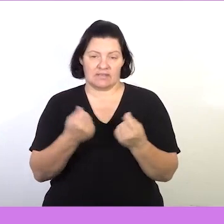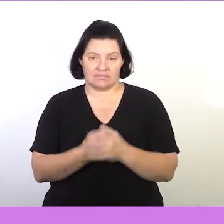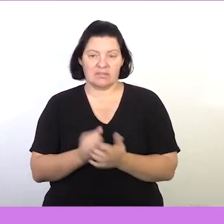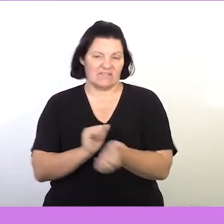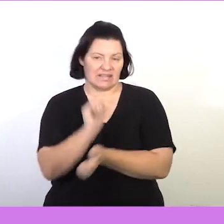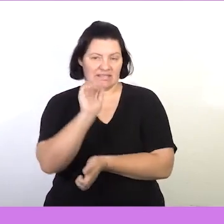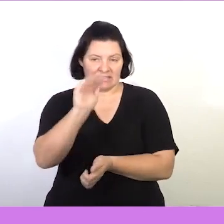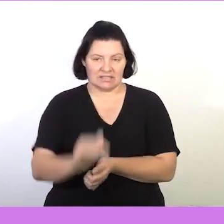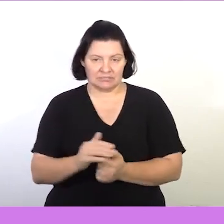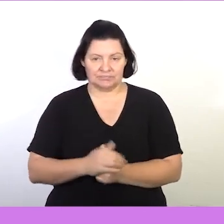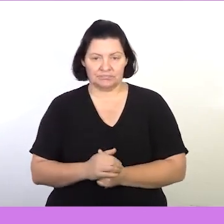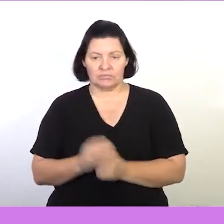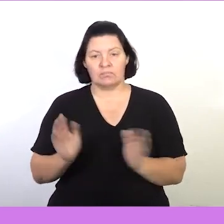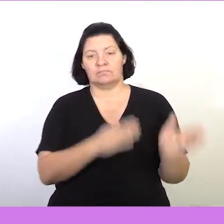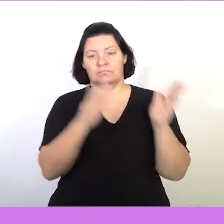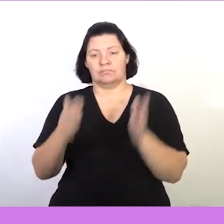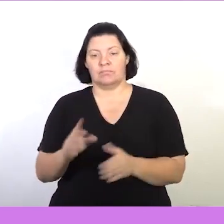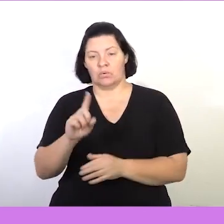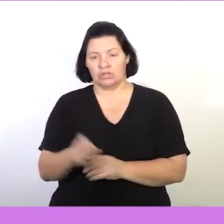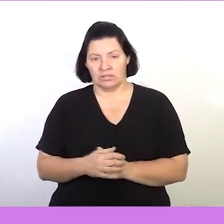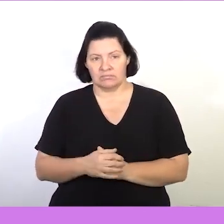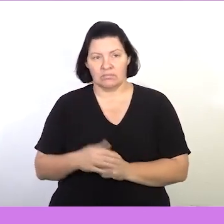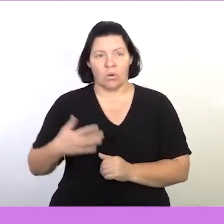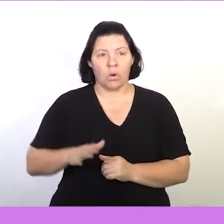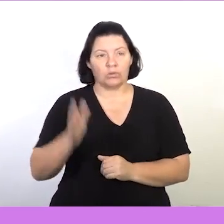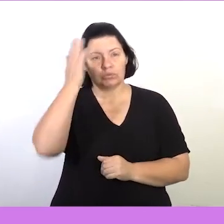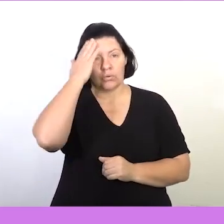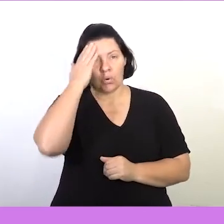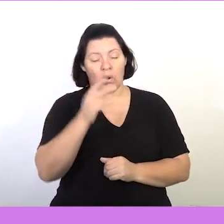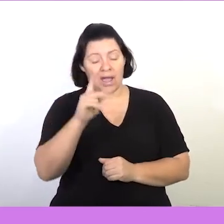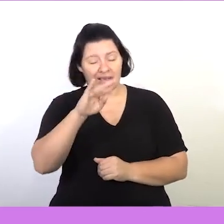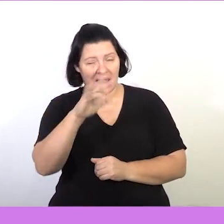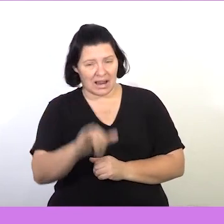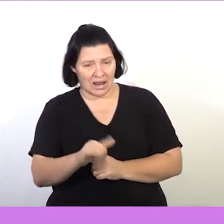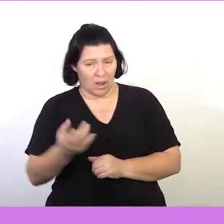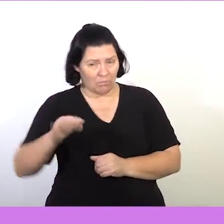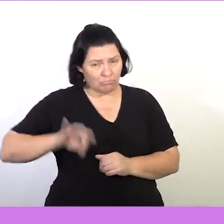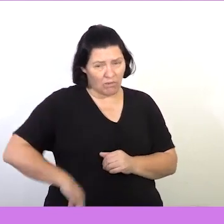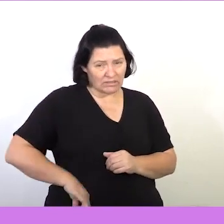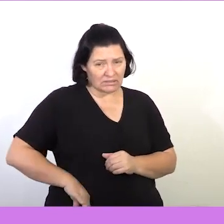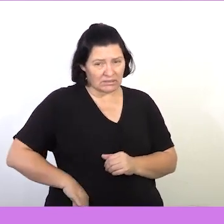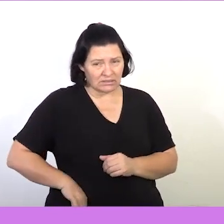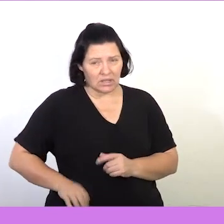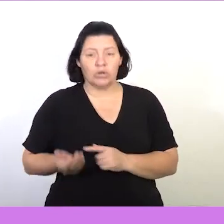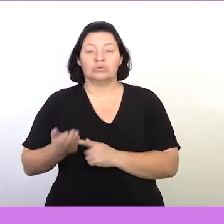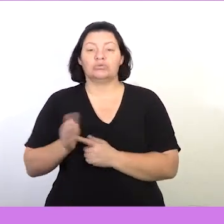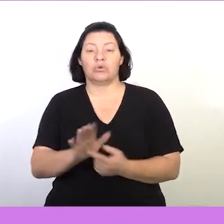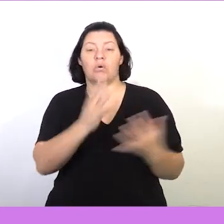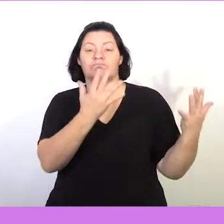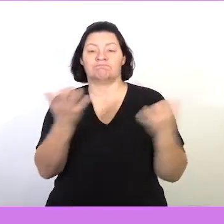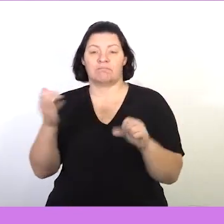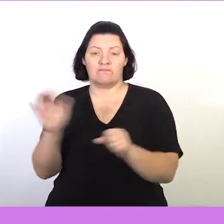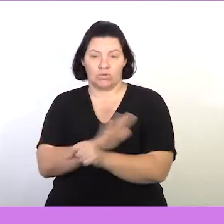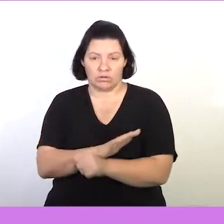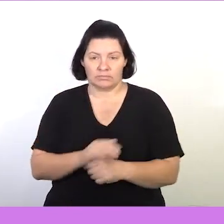fee. Now let's look at the next question. We want to know here, did Carl make a profit?